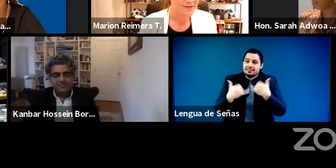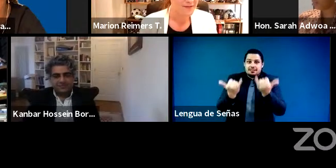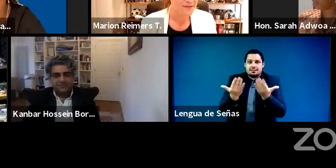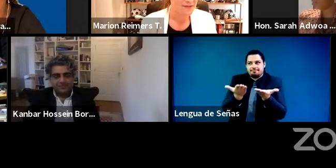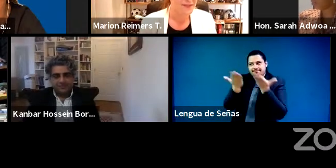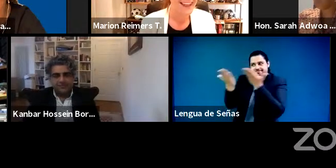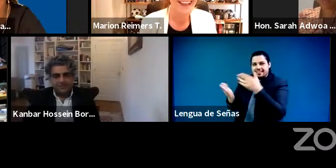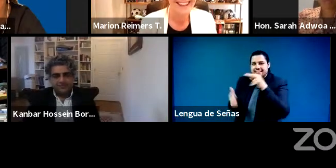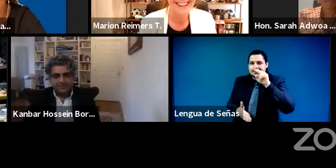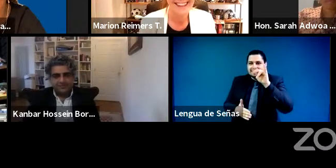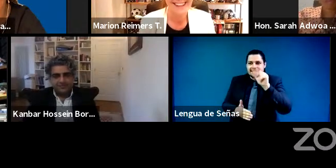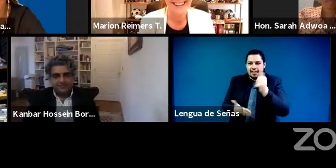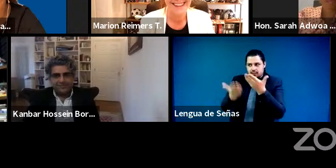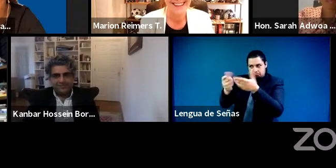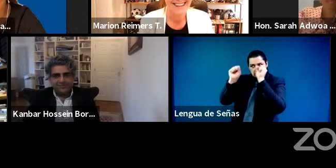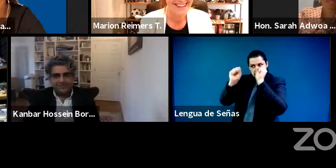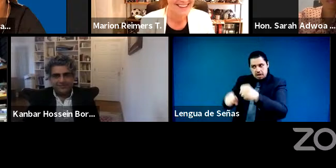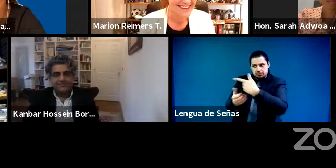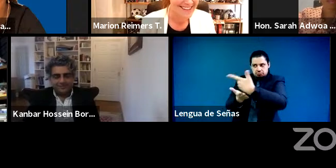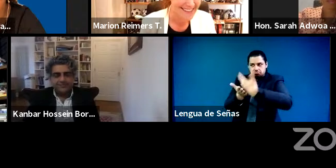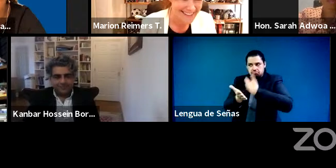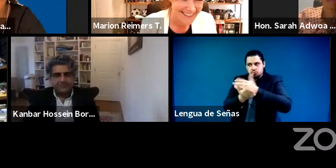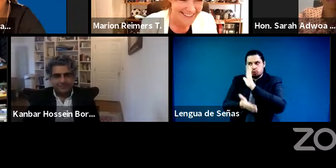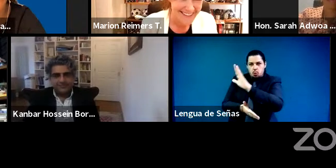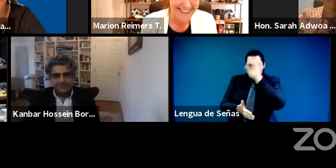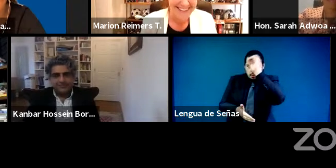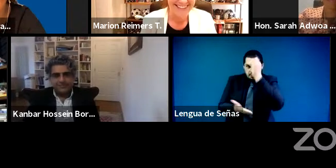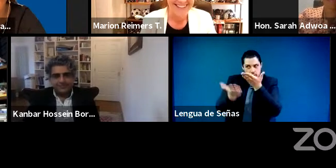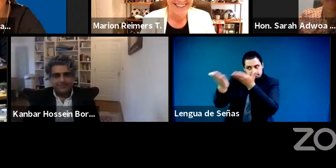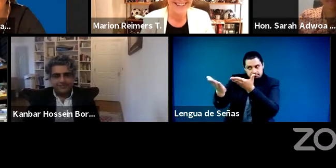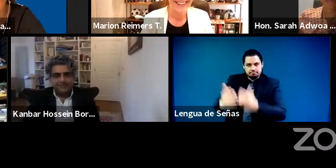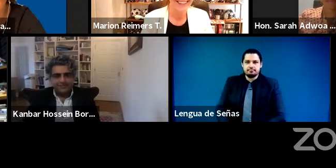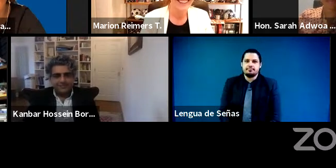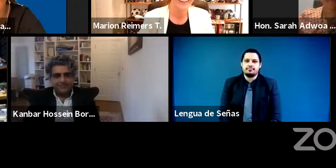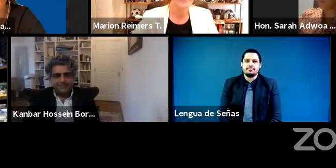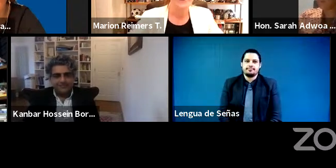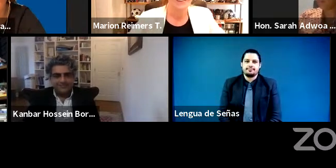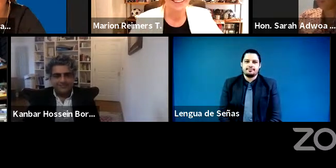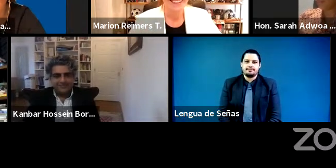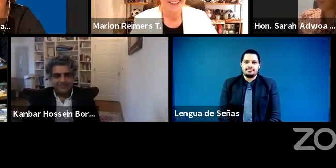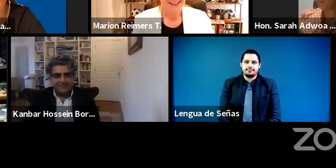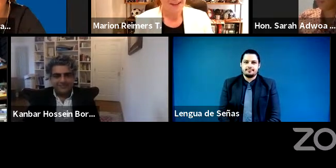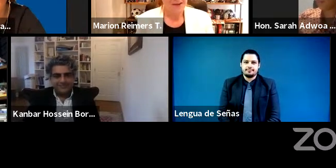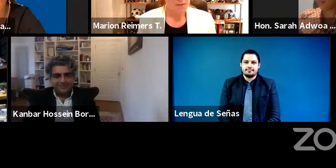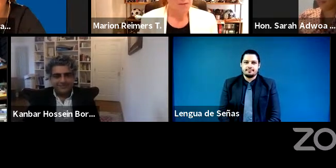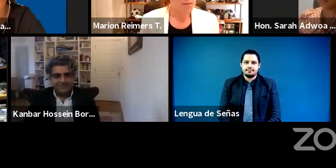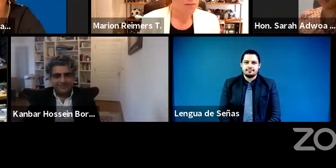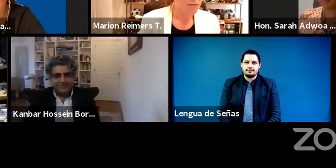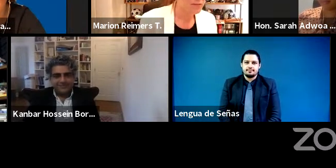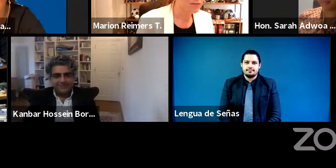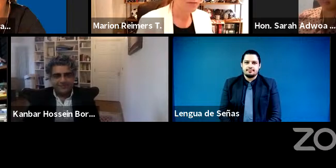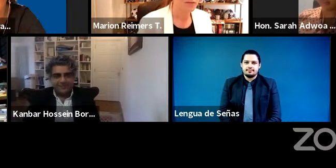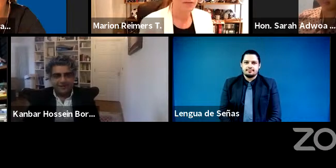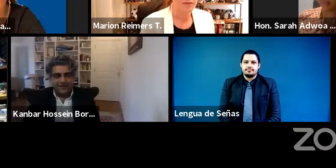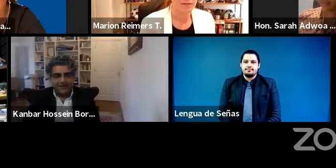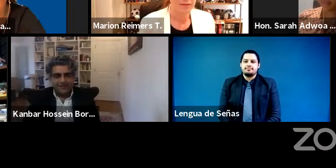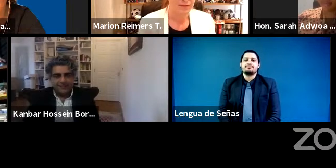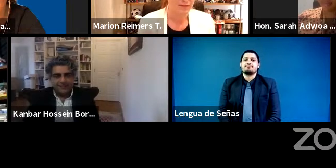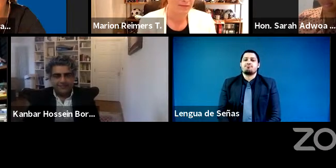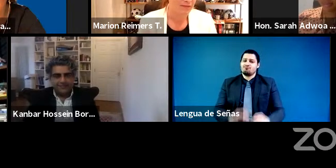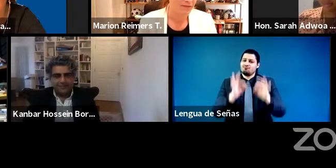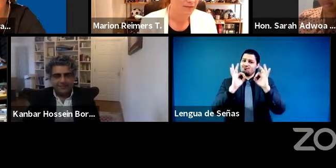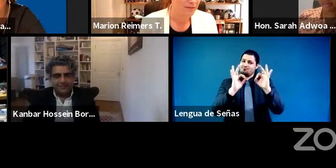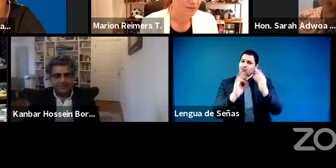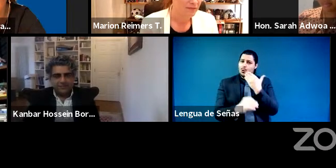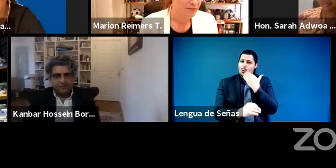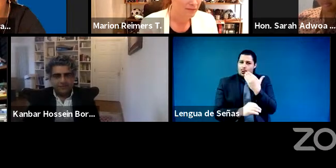the summary, because I was one of those who had a problem with the English translation, so I appreciate it. Thank you. So yeah, to pick up on